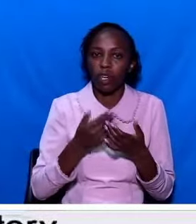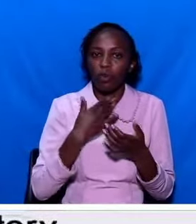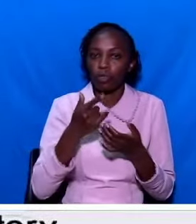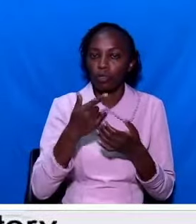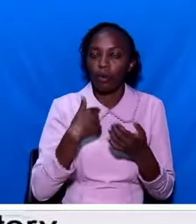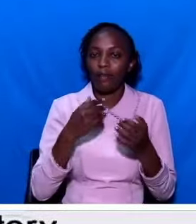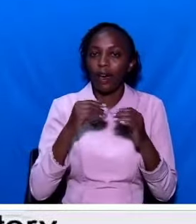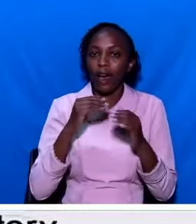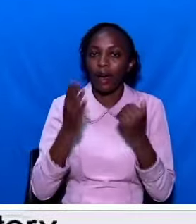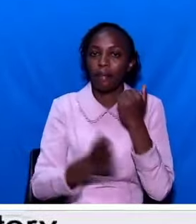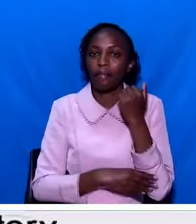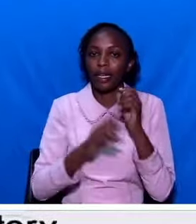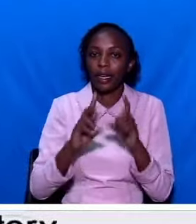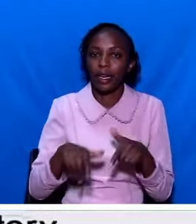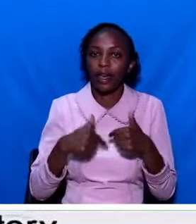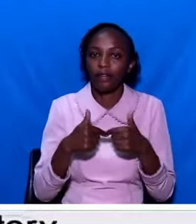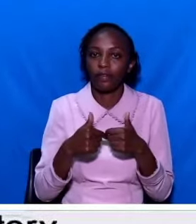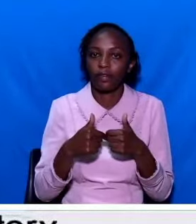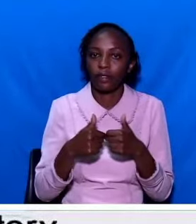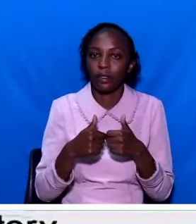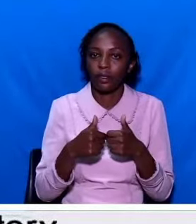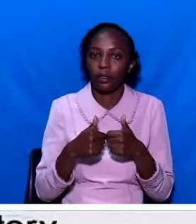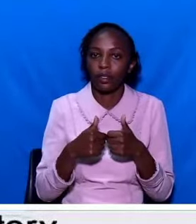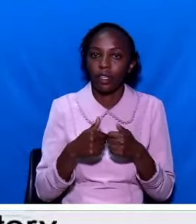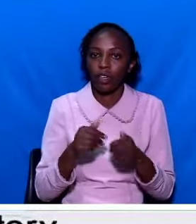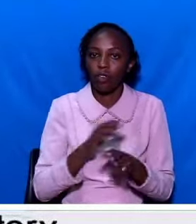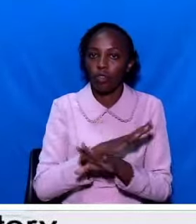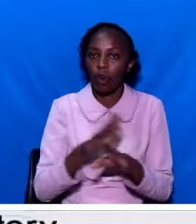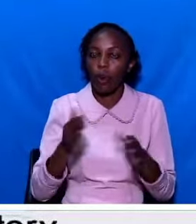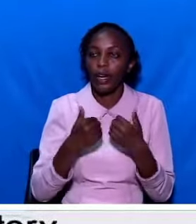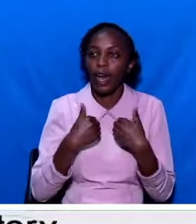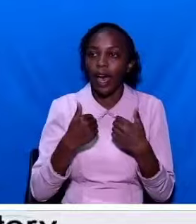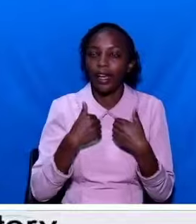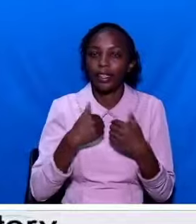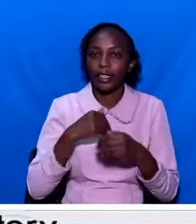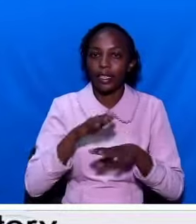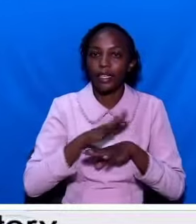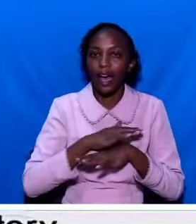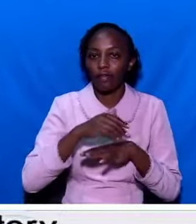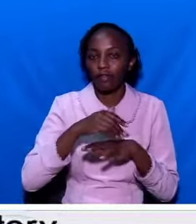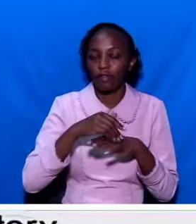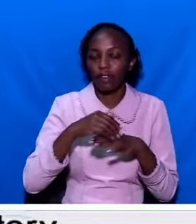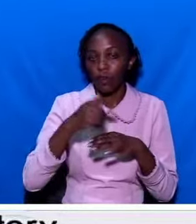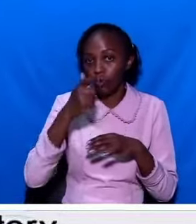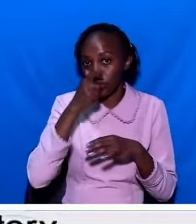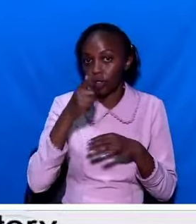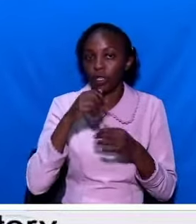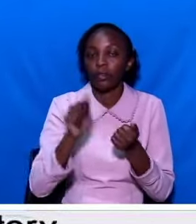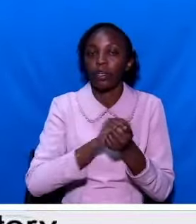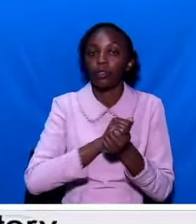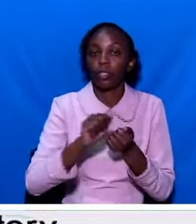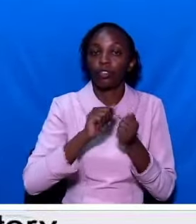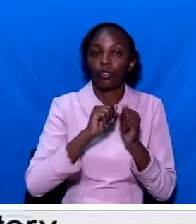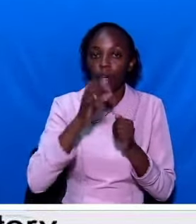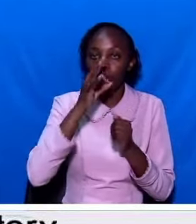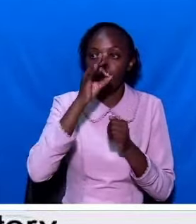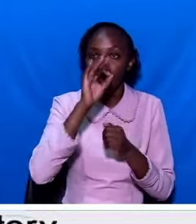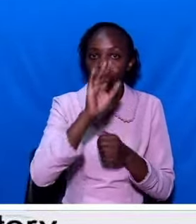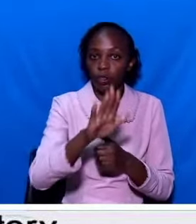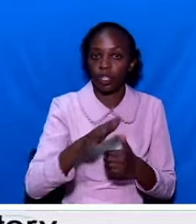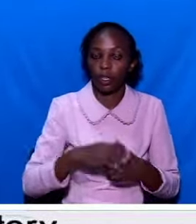They just wish you bad. Nobody has enough wishes to destroy your future.